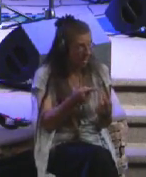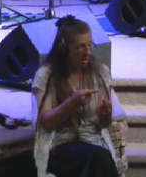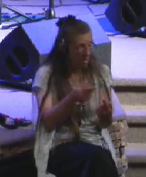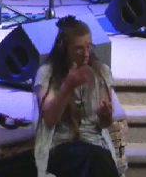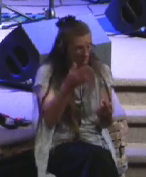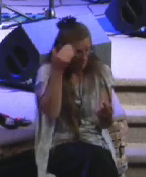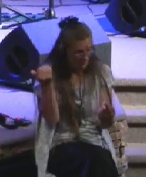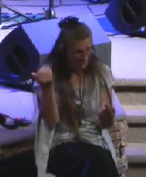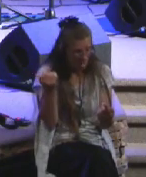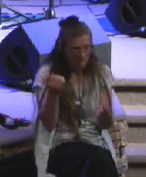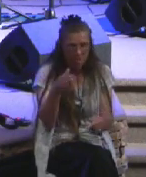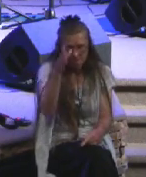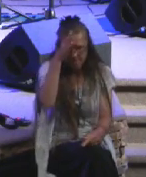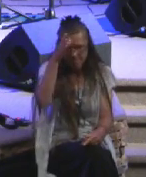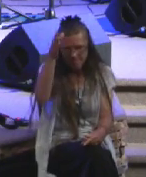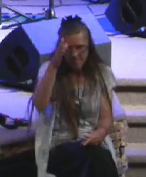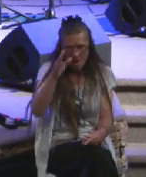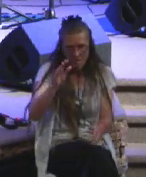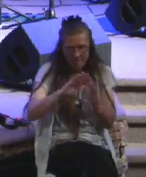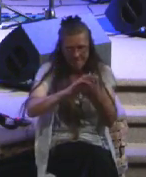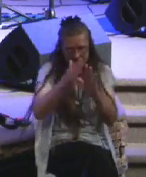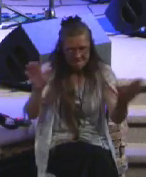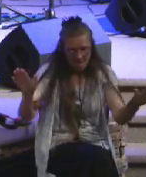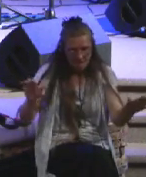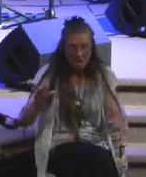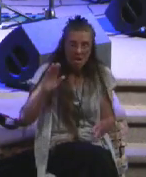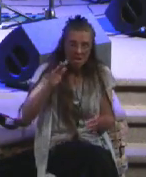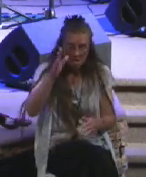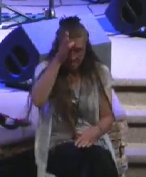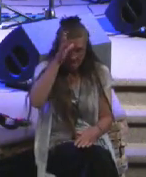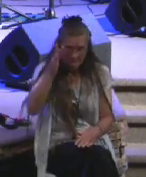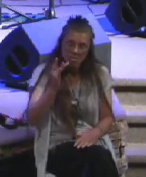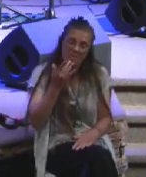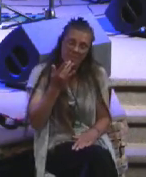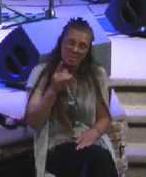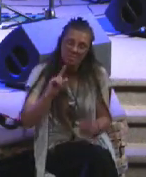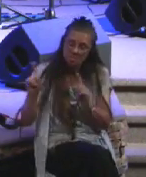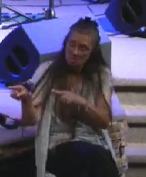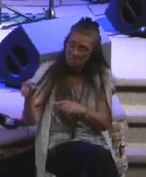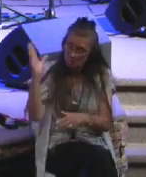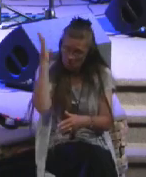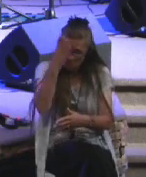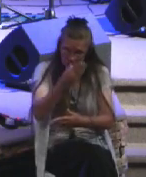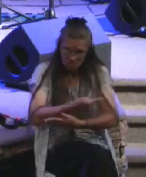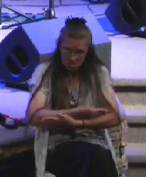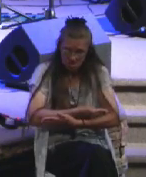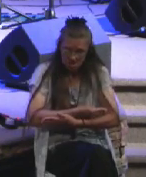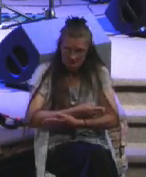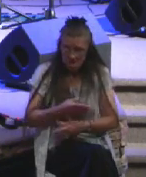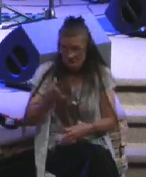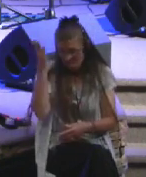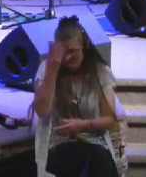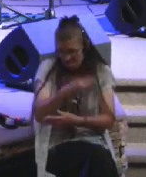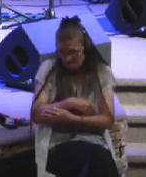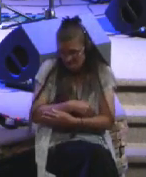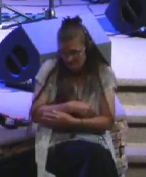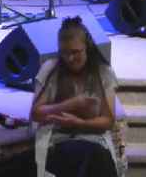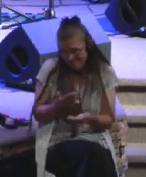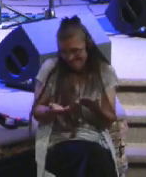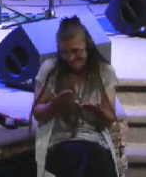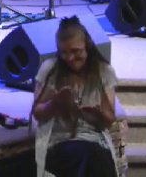his father's failure. His father showed favoritism towards his son, and then his son seemed to have a little bit of